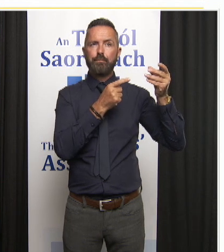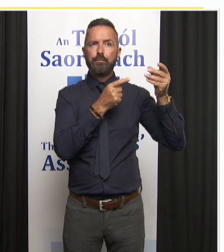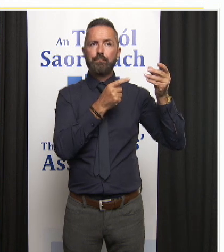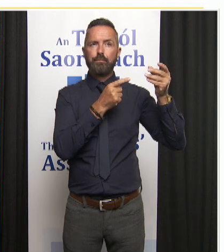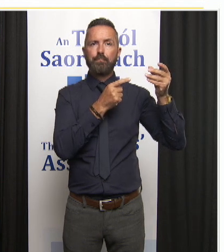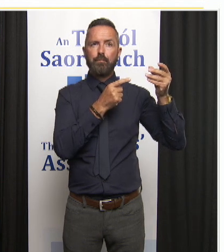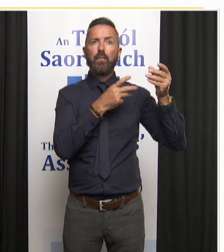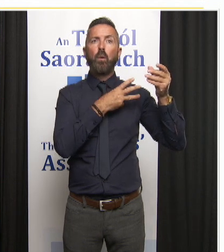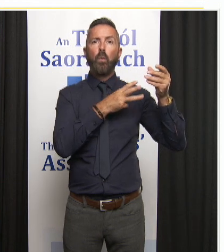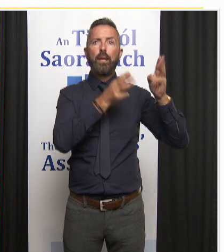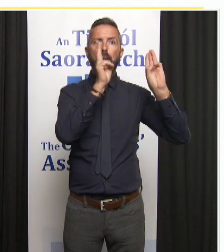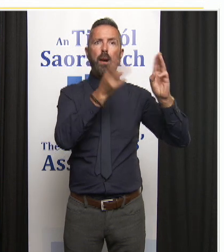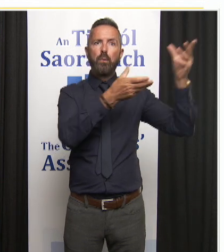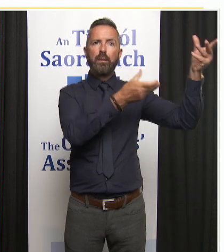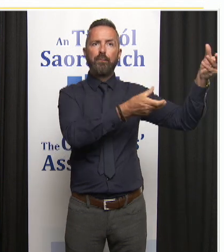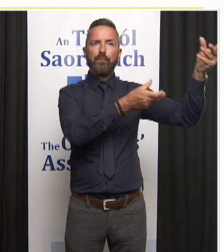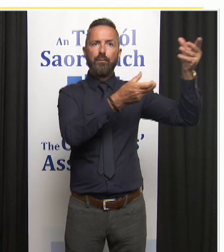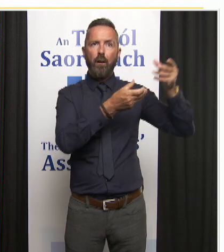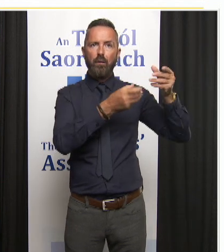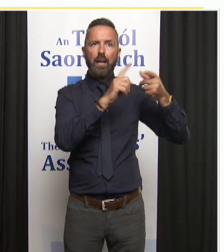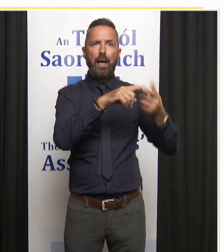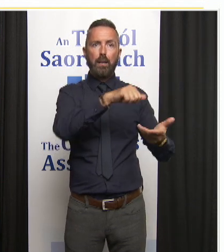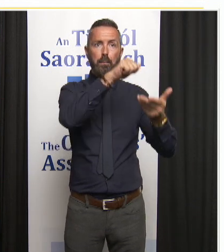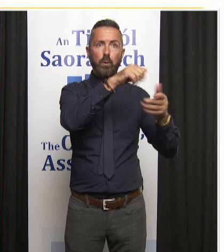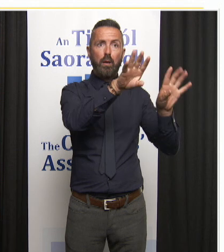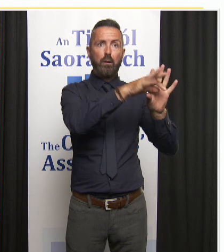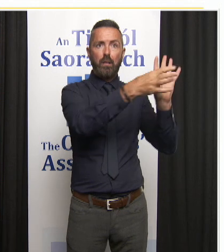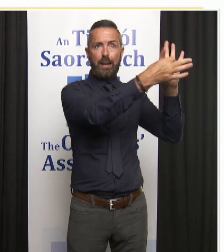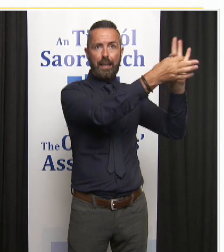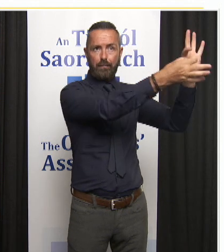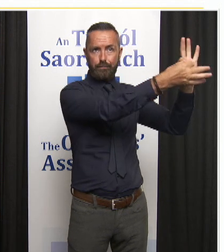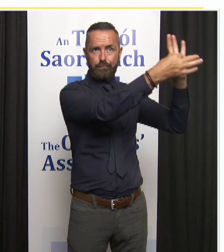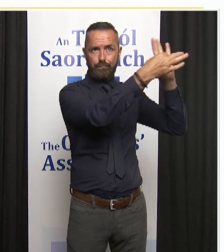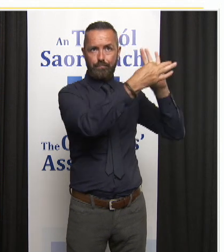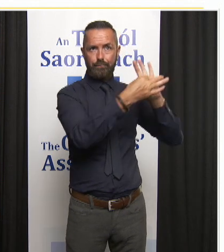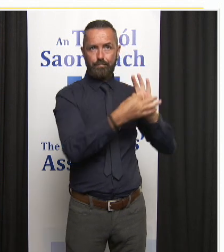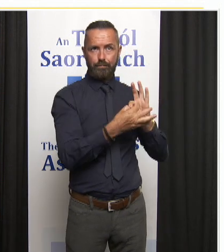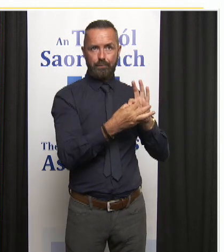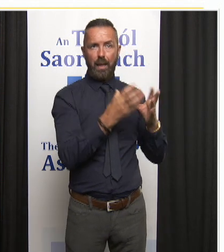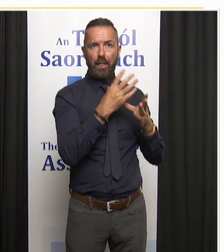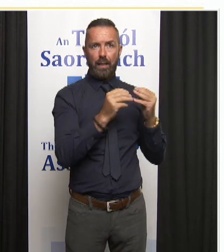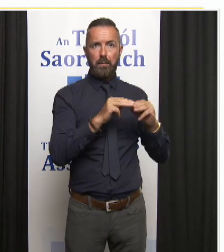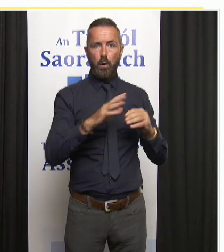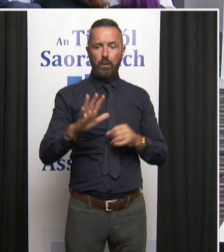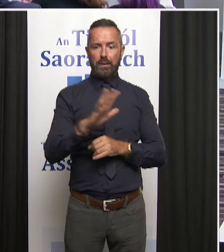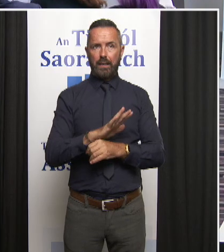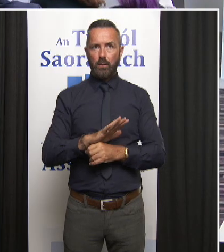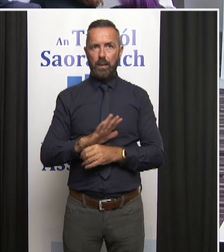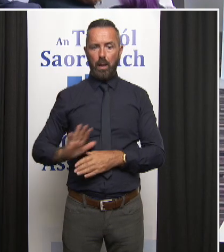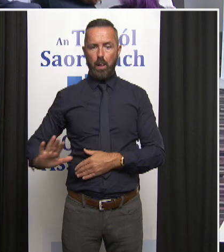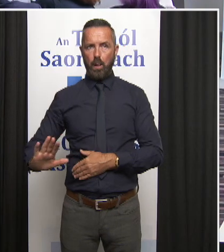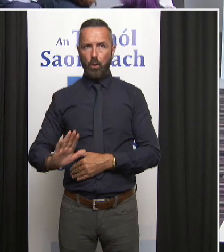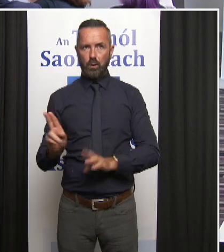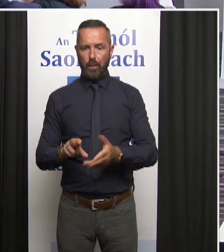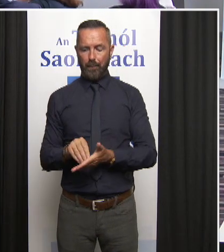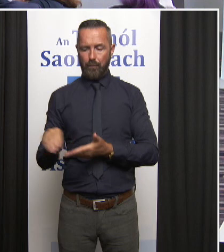as the power devolves, the budget devolves with the power. So things that are more situated in local levels should be funded at the local